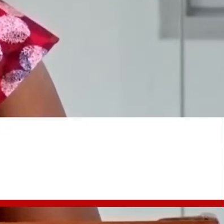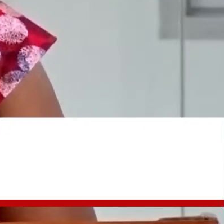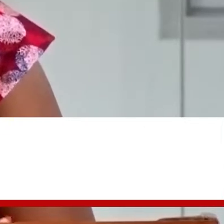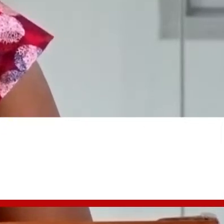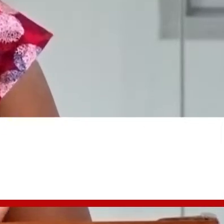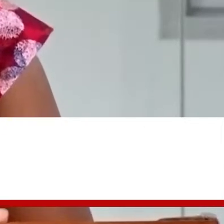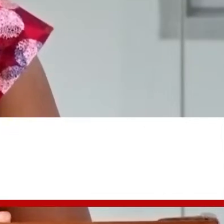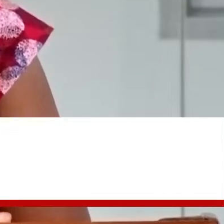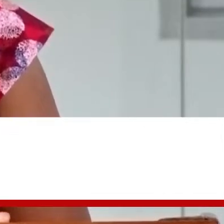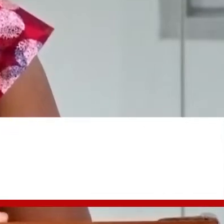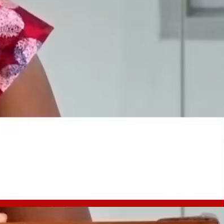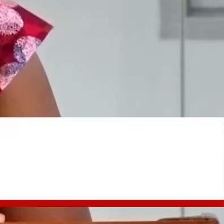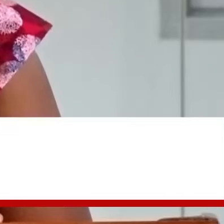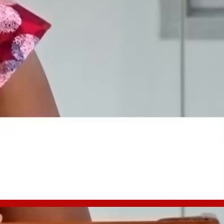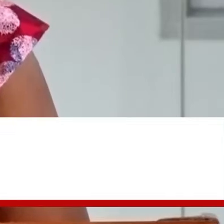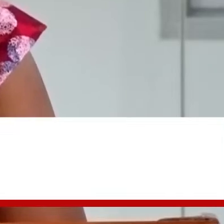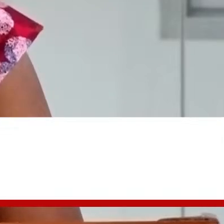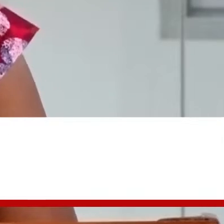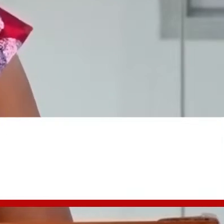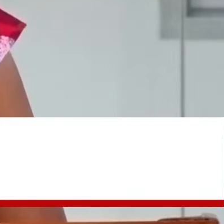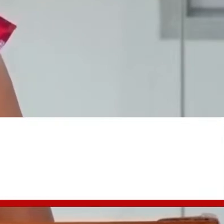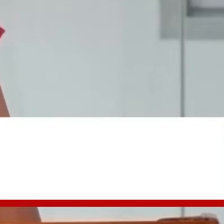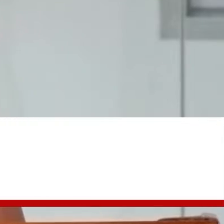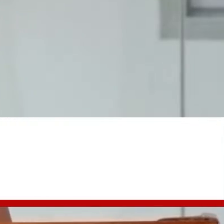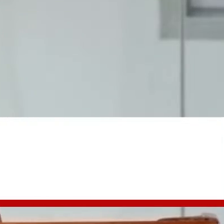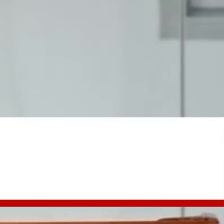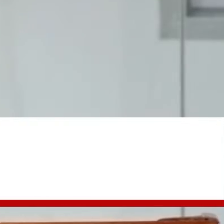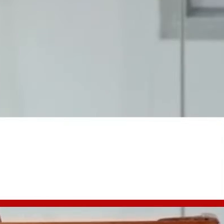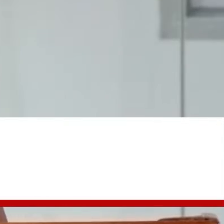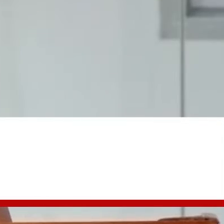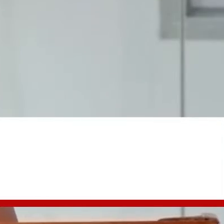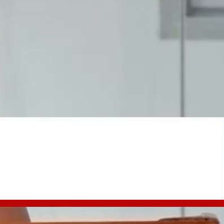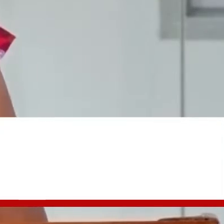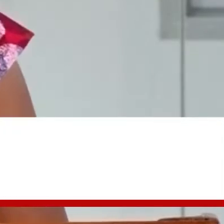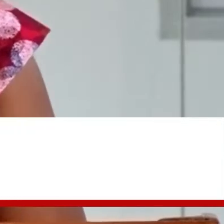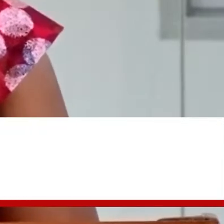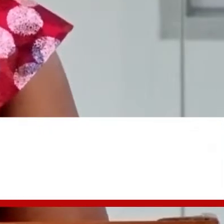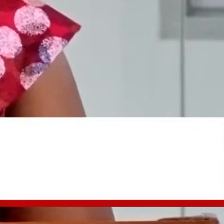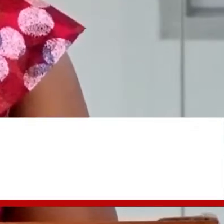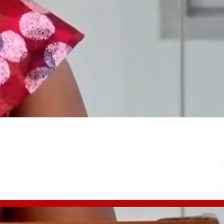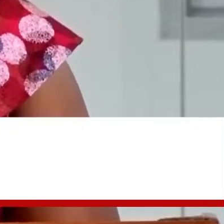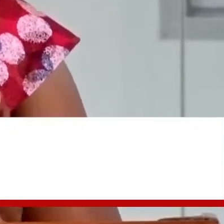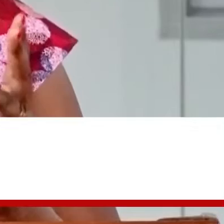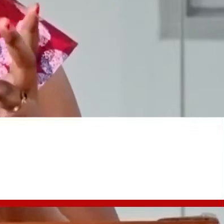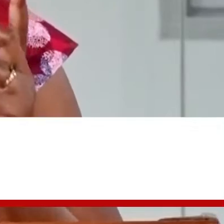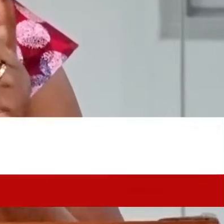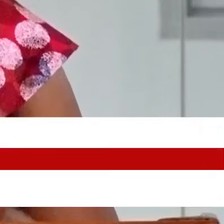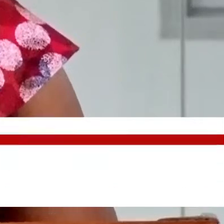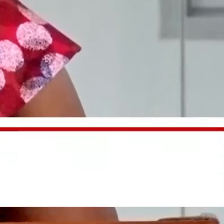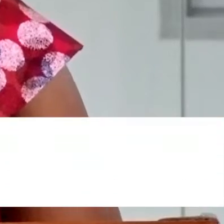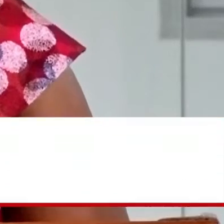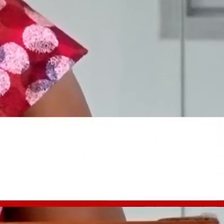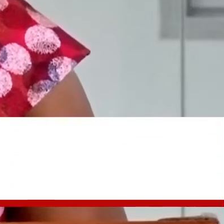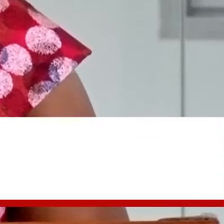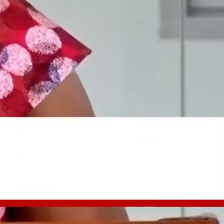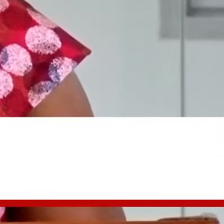the safest place. So thank you so much, Reverend Rebecca Tuimising, for allowing the Lord to use